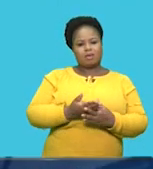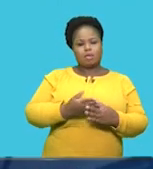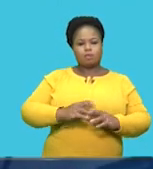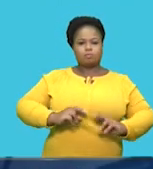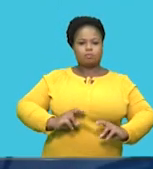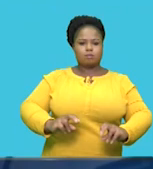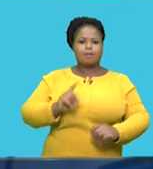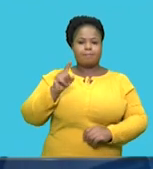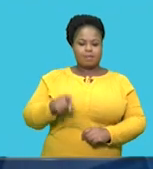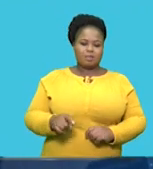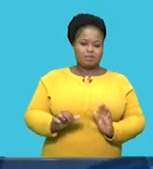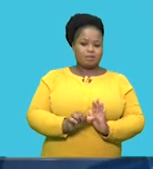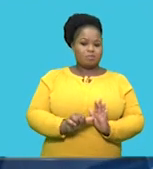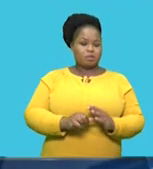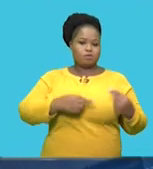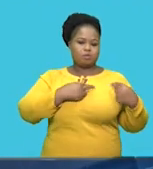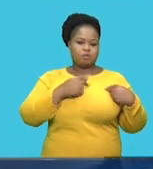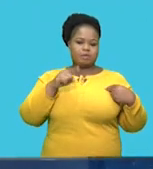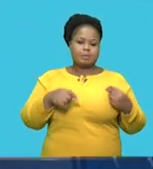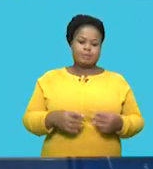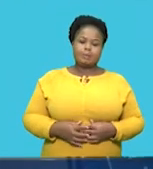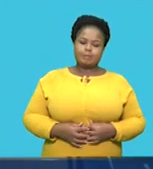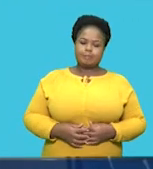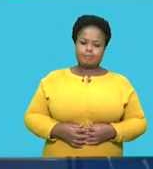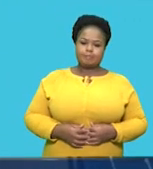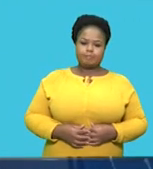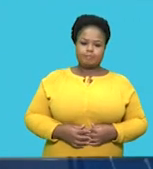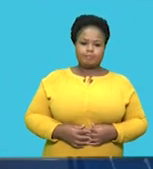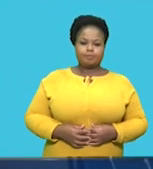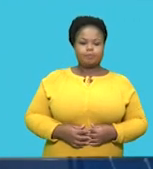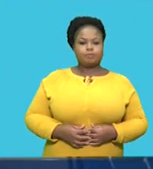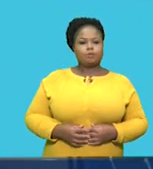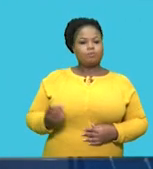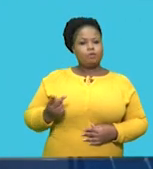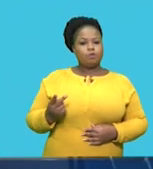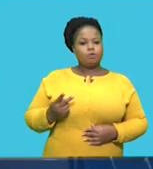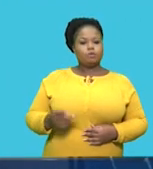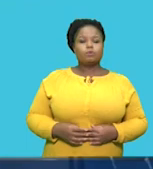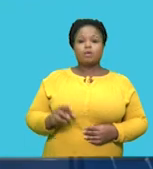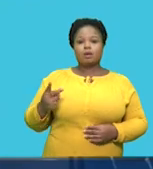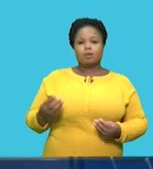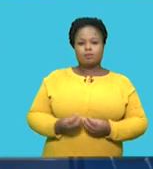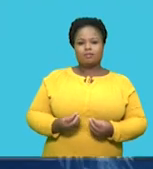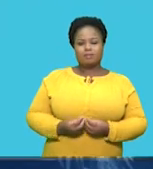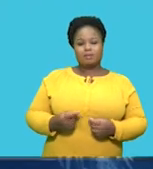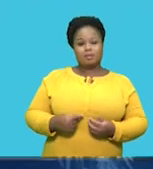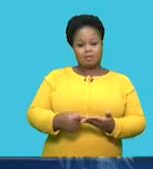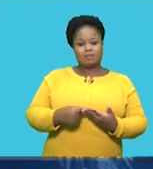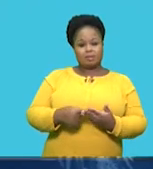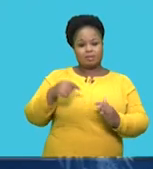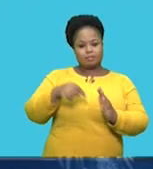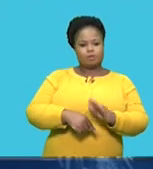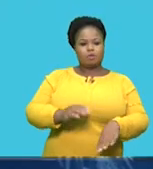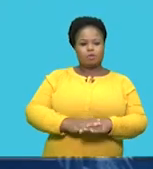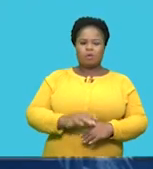diphuputso setšhabeng ga e sale go thegweng ga yona. Go nyewe tse itlhommeng pele tse ileng tsa tlhatlhelelwa go